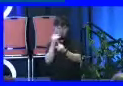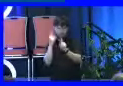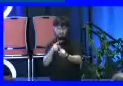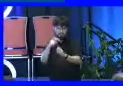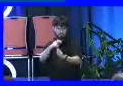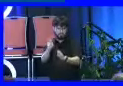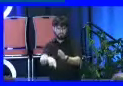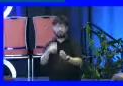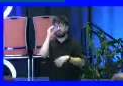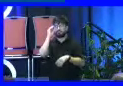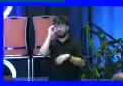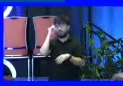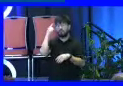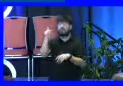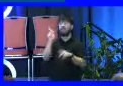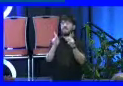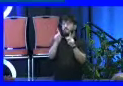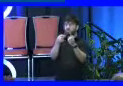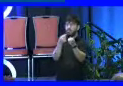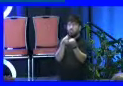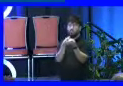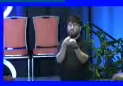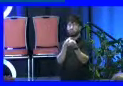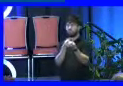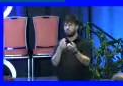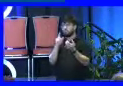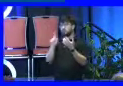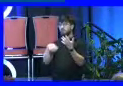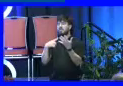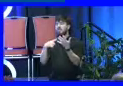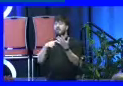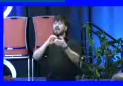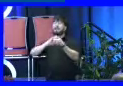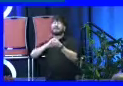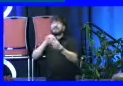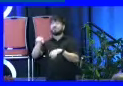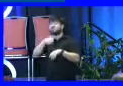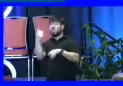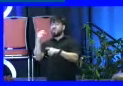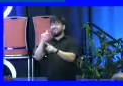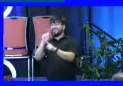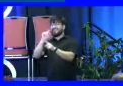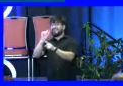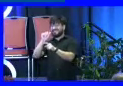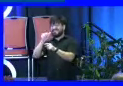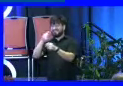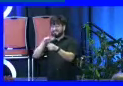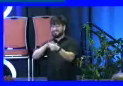the people that you're serving. Partnerships with other data sectors,